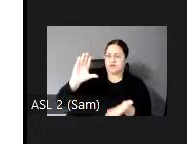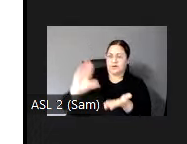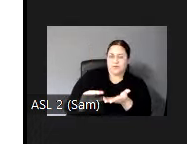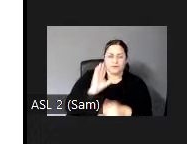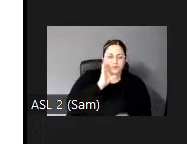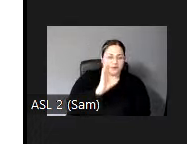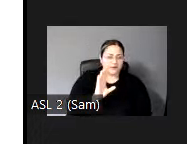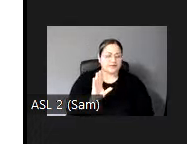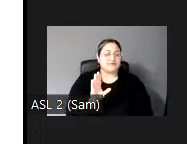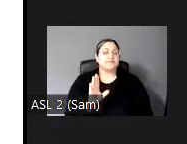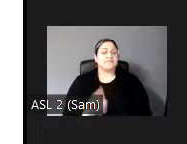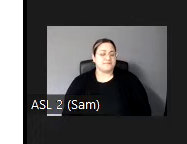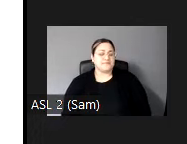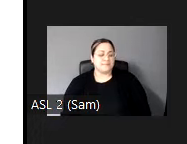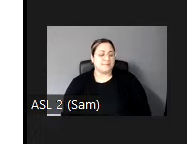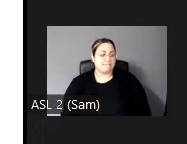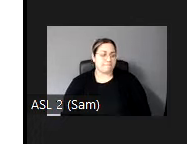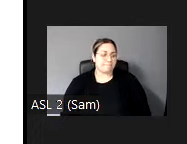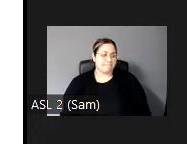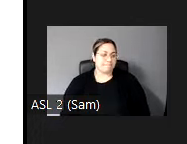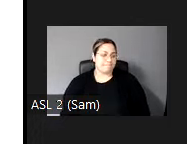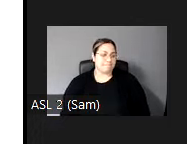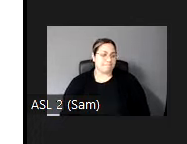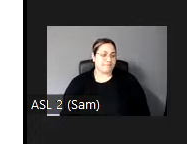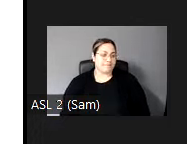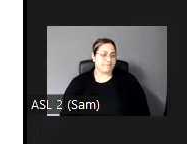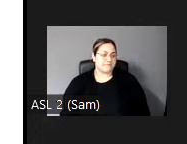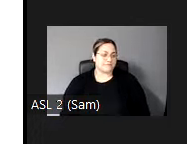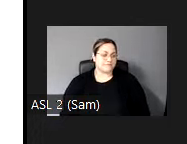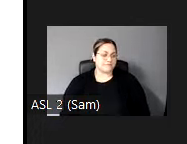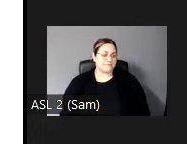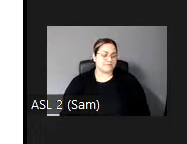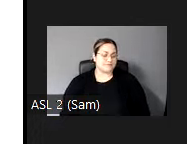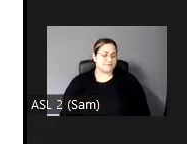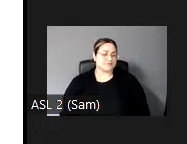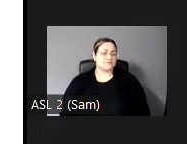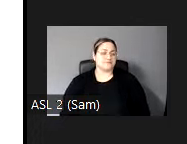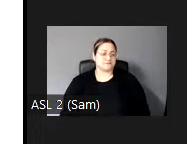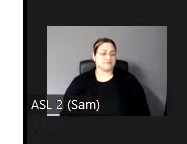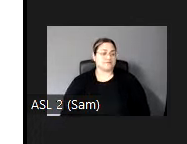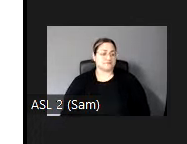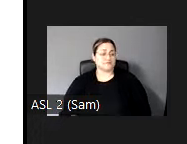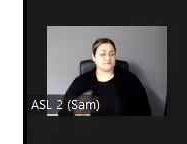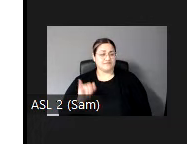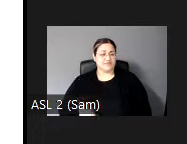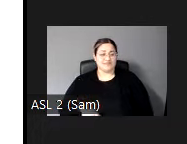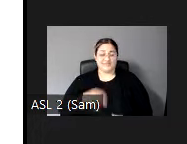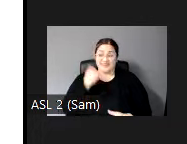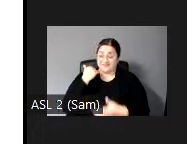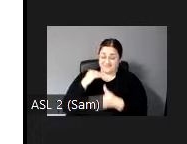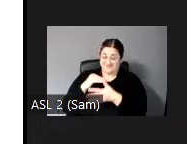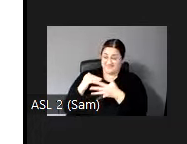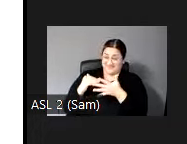these, again, are just, well, there's several here, but many of the things that we can do, physical, and things that we know already,